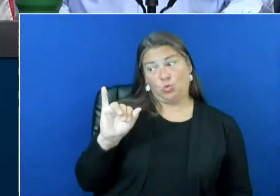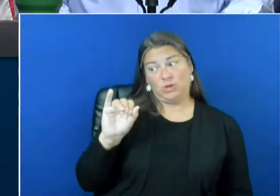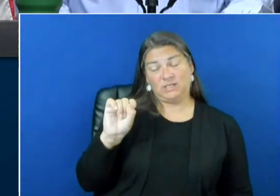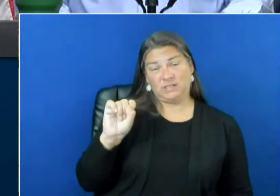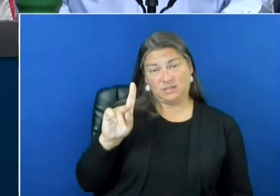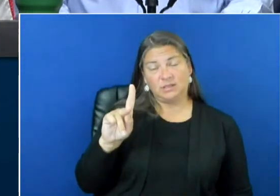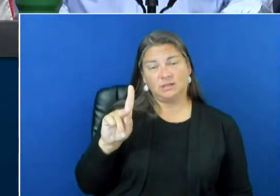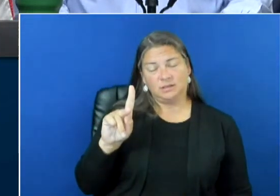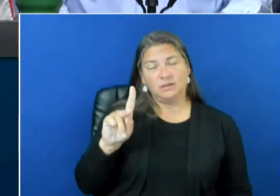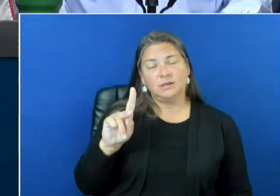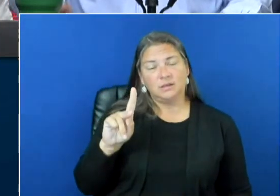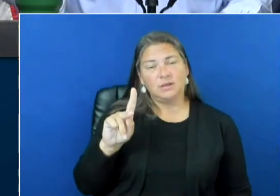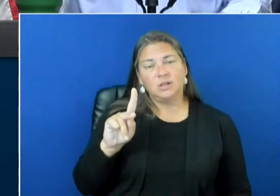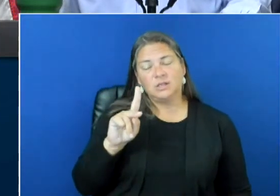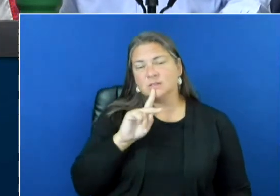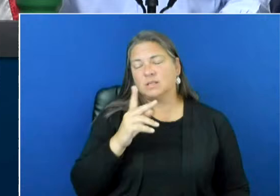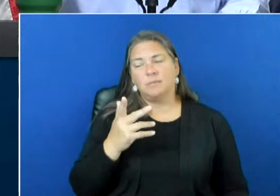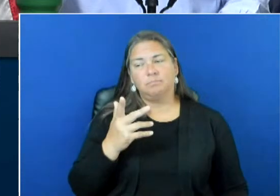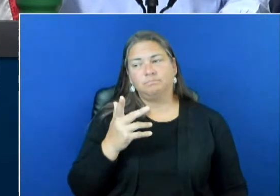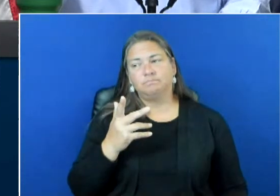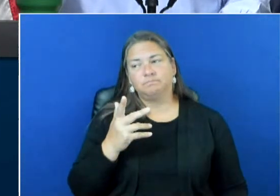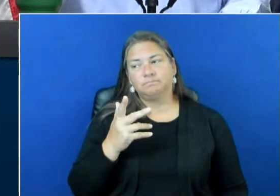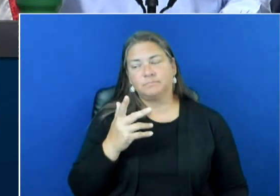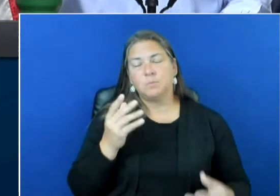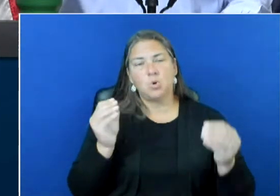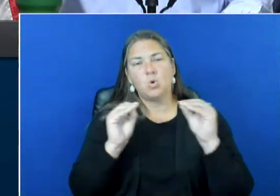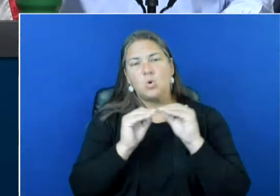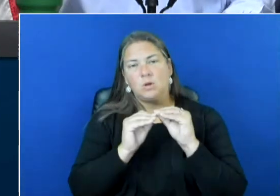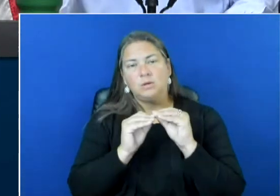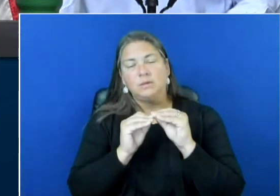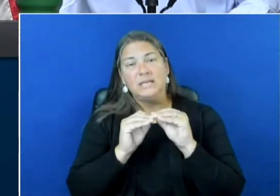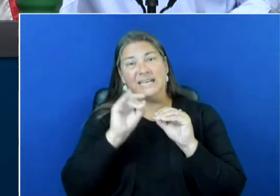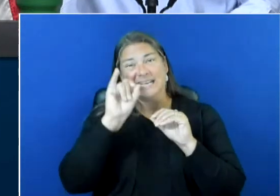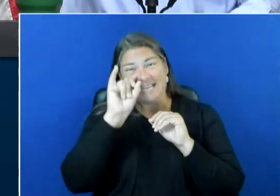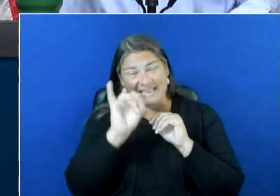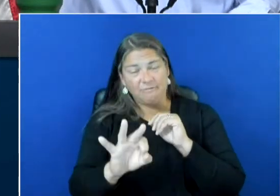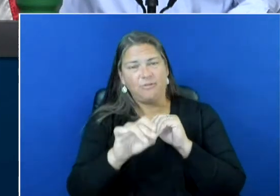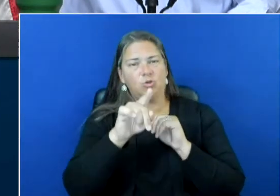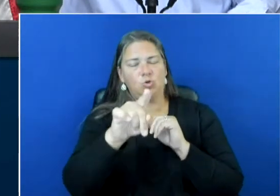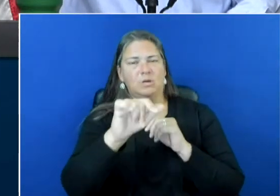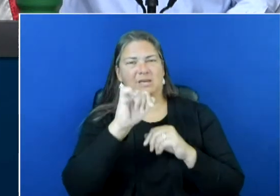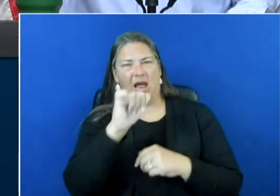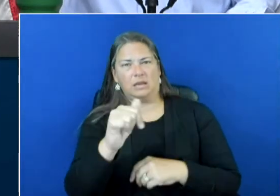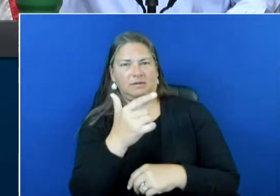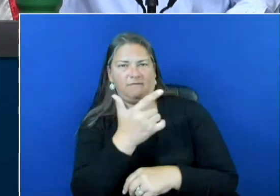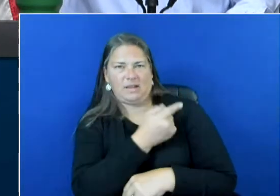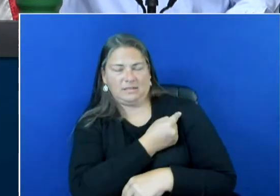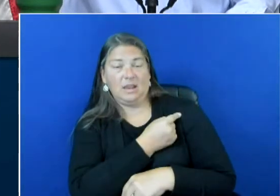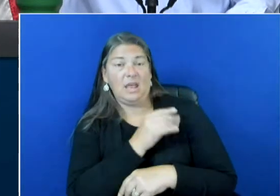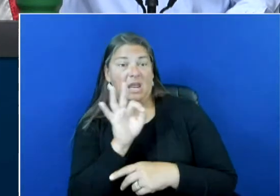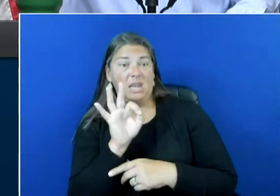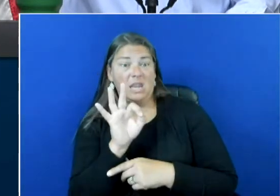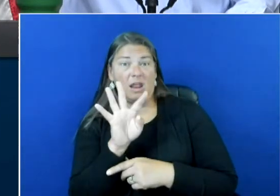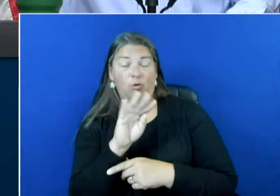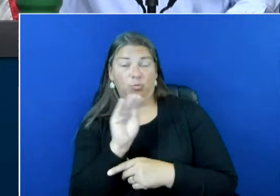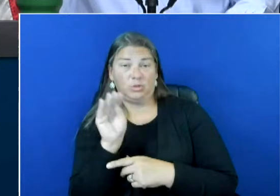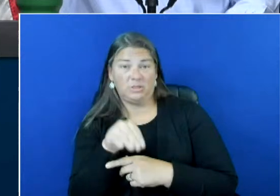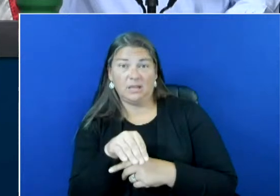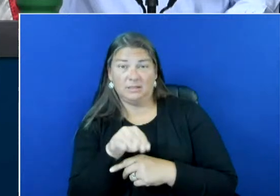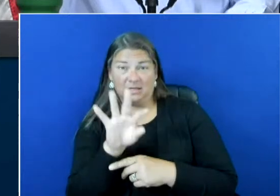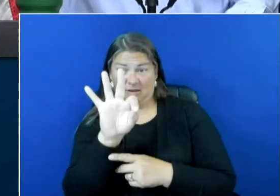significantly more if you are unvaccinated than vaccinated. 94% of all cases